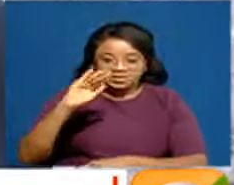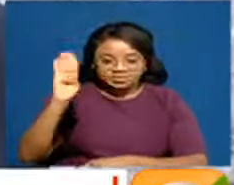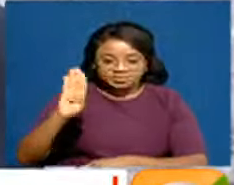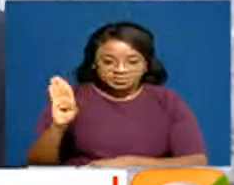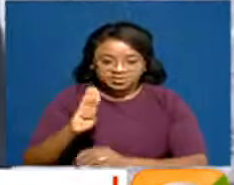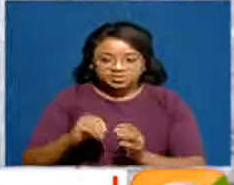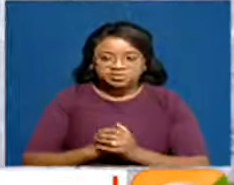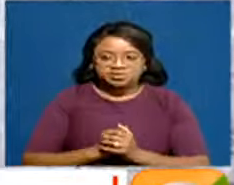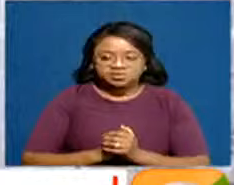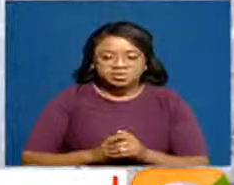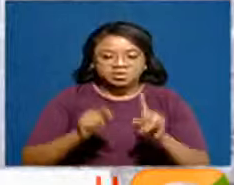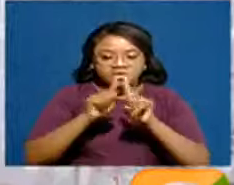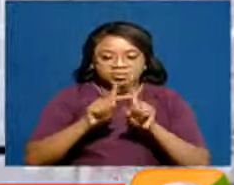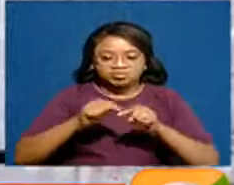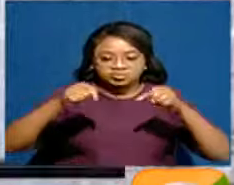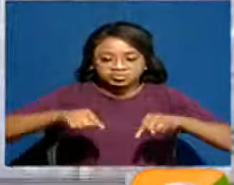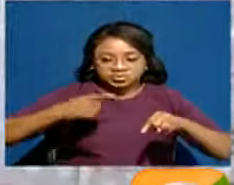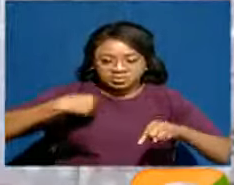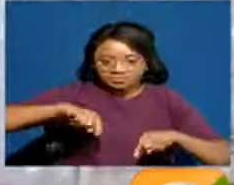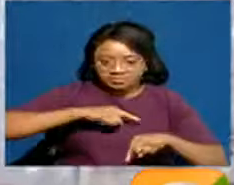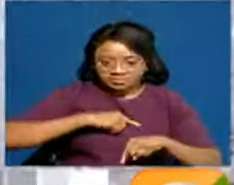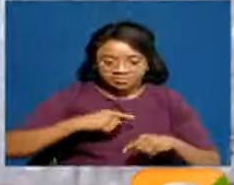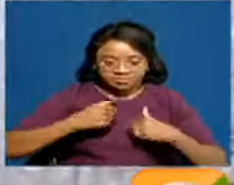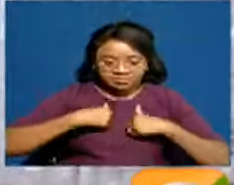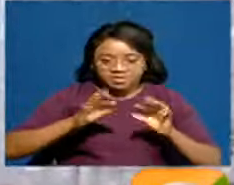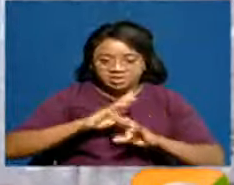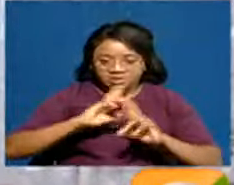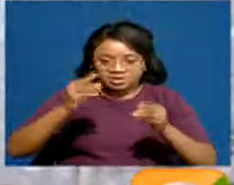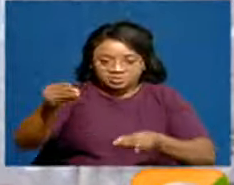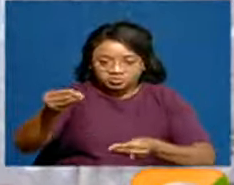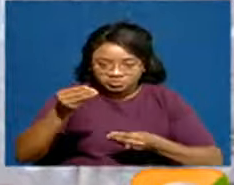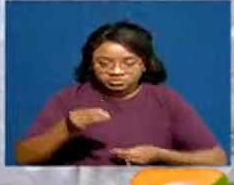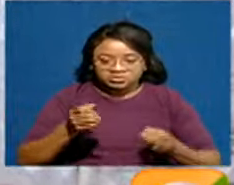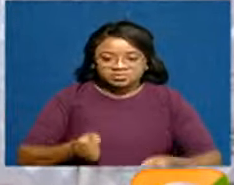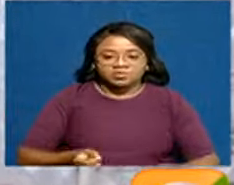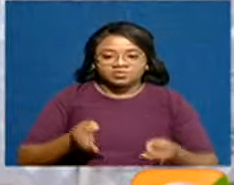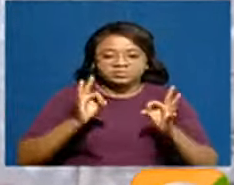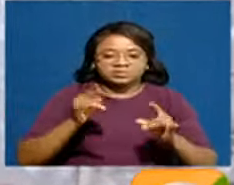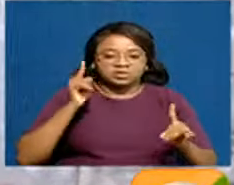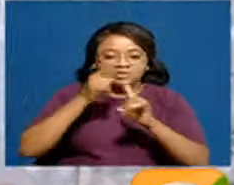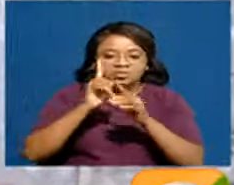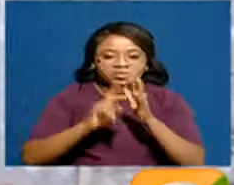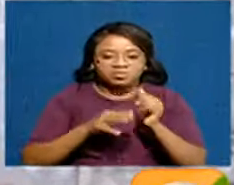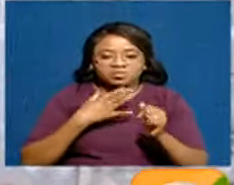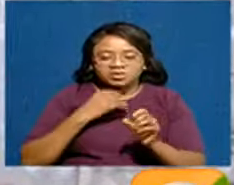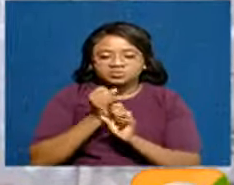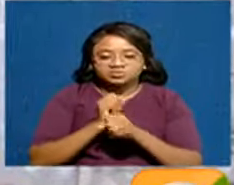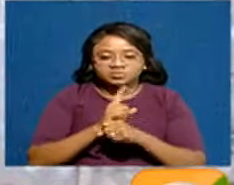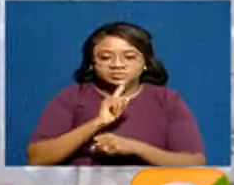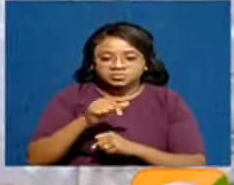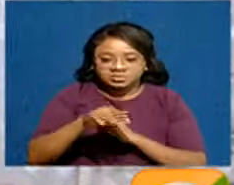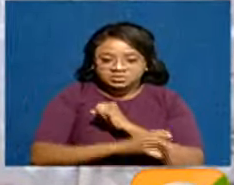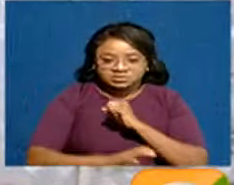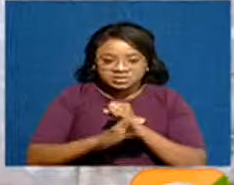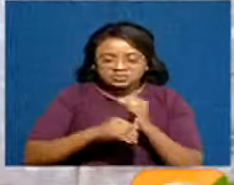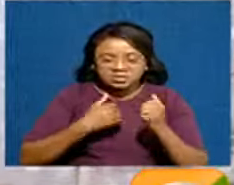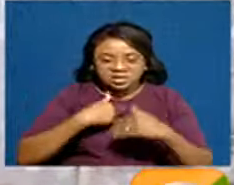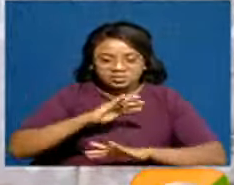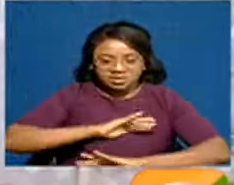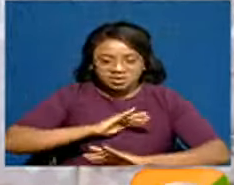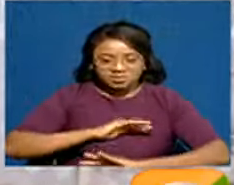And today I'm here to receive them officially and to assure the country that there are adequate vaccines for our